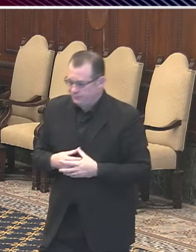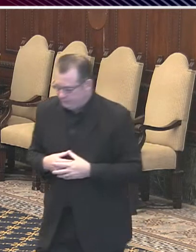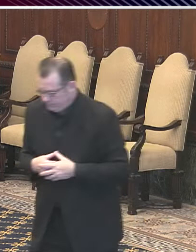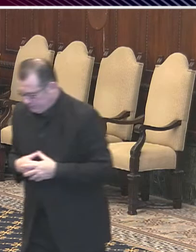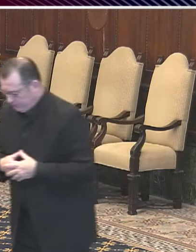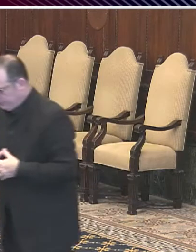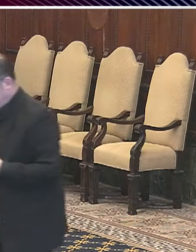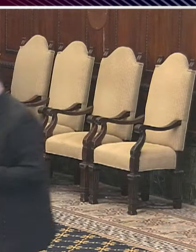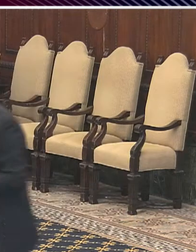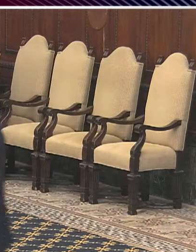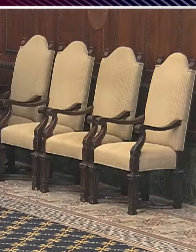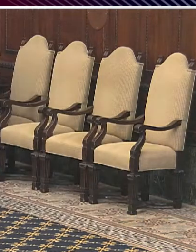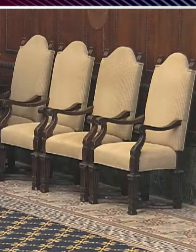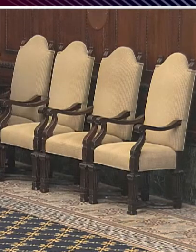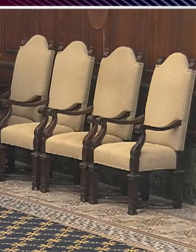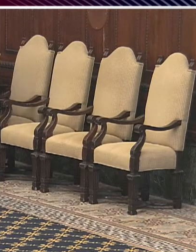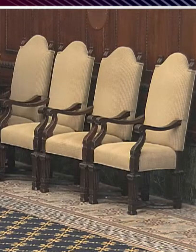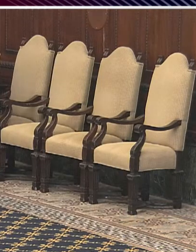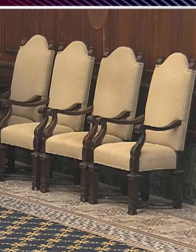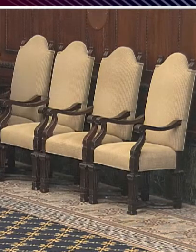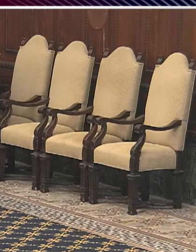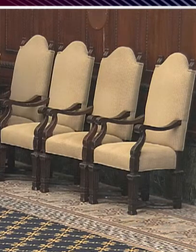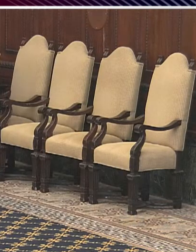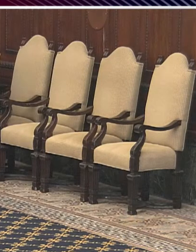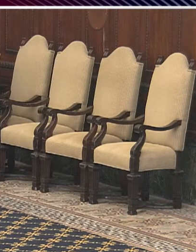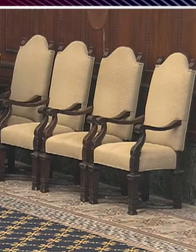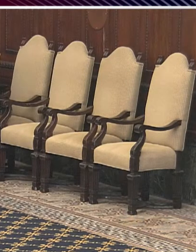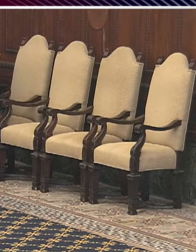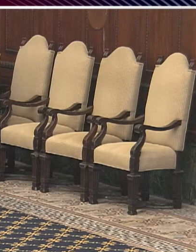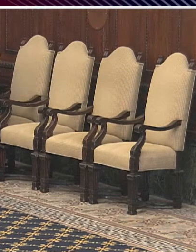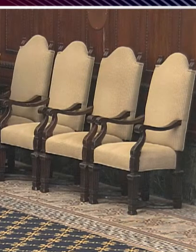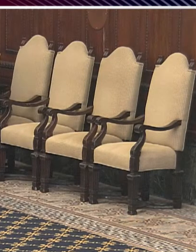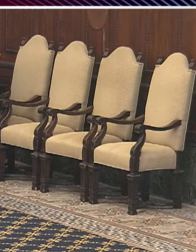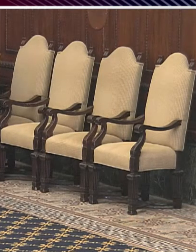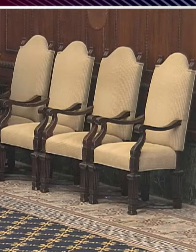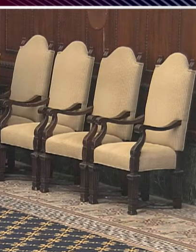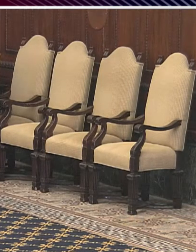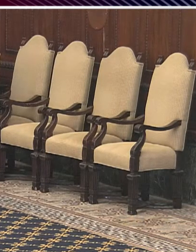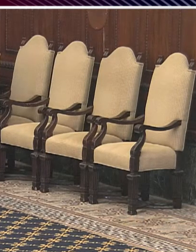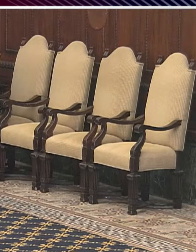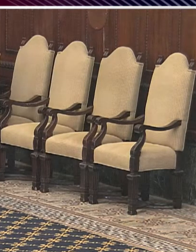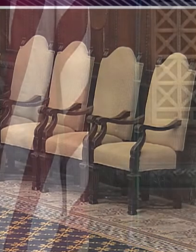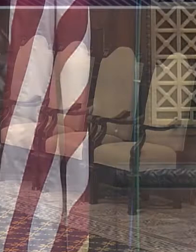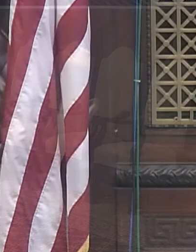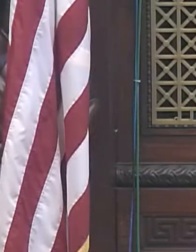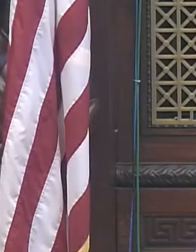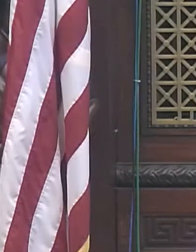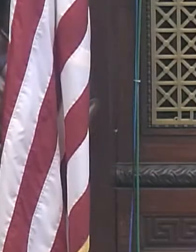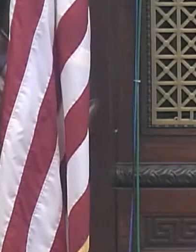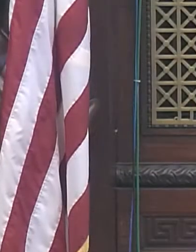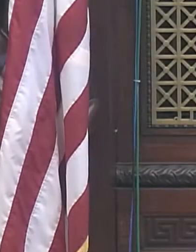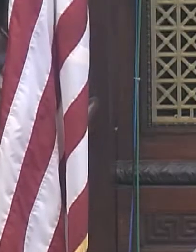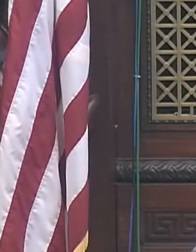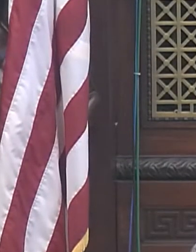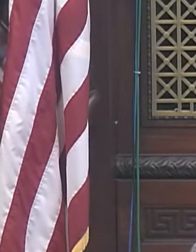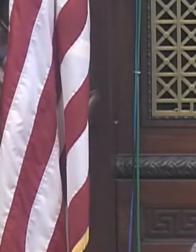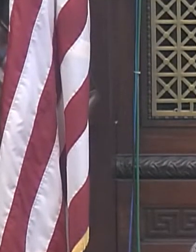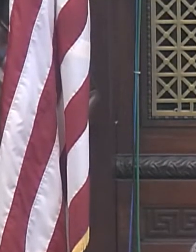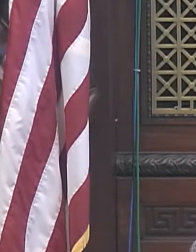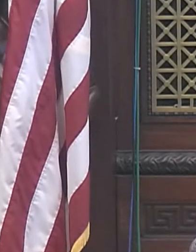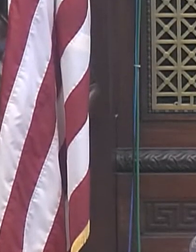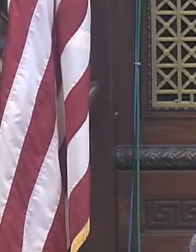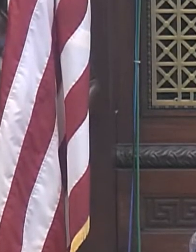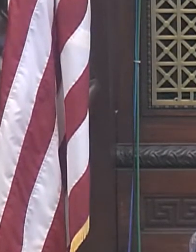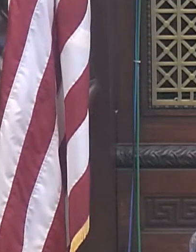Buenas tardes. Este es el mensaje del alcalde Jim Kenney para el martes 7 de abril del año 2020. Como pueden